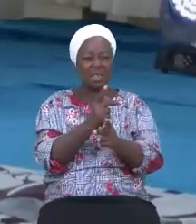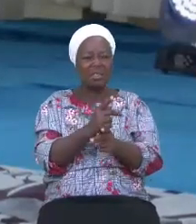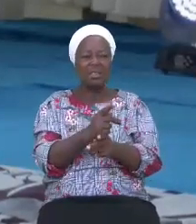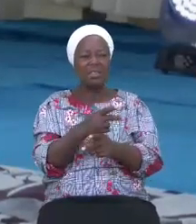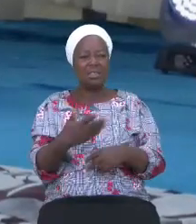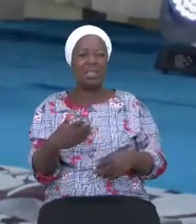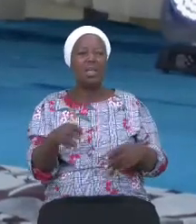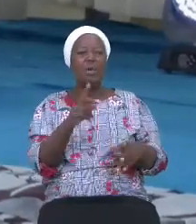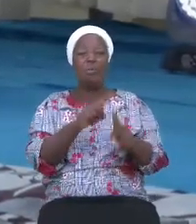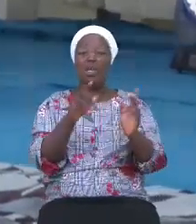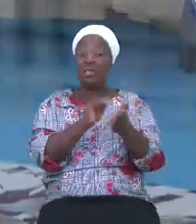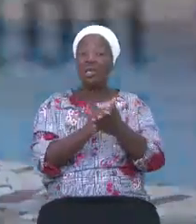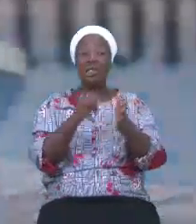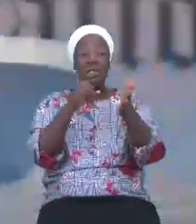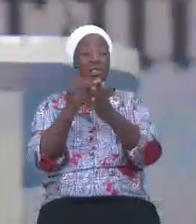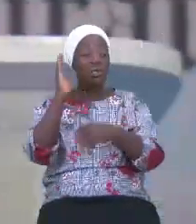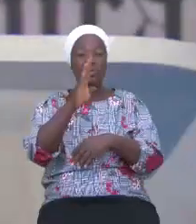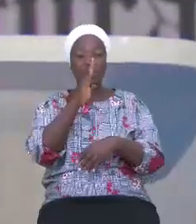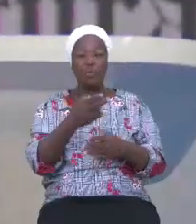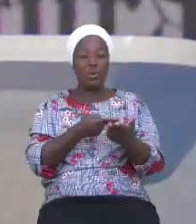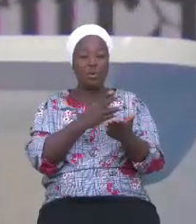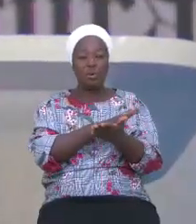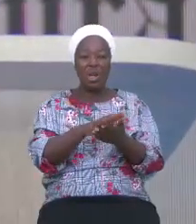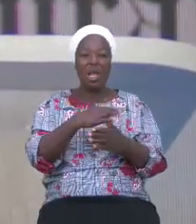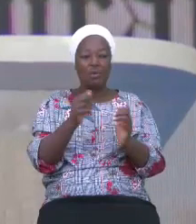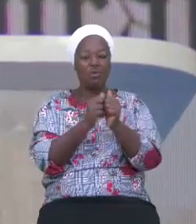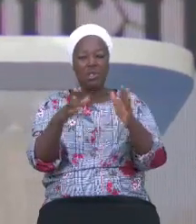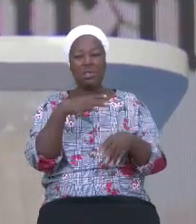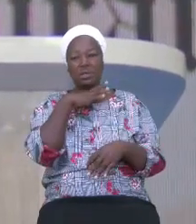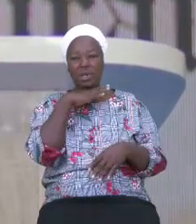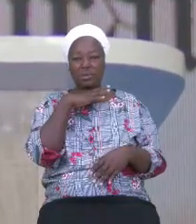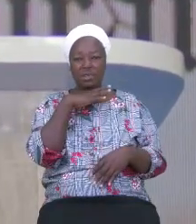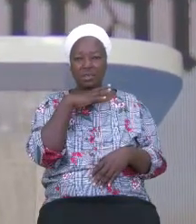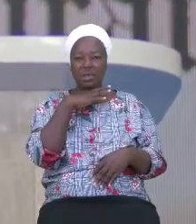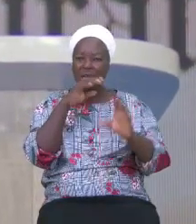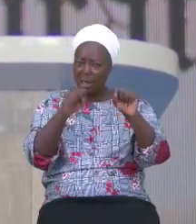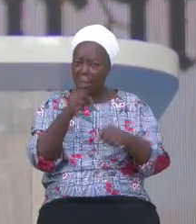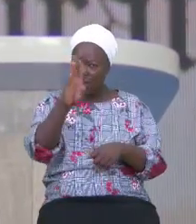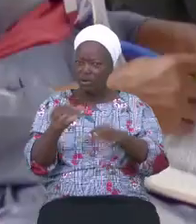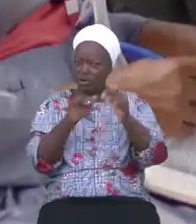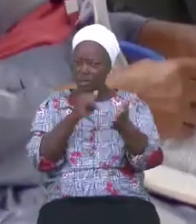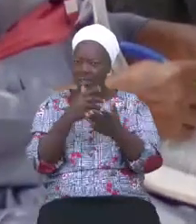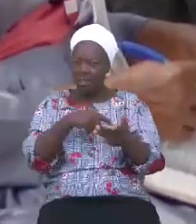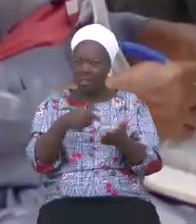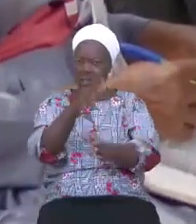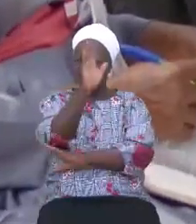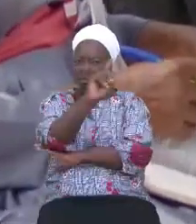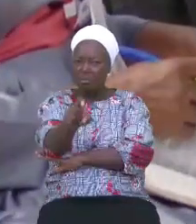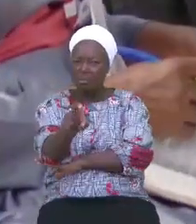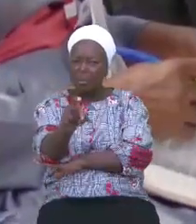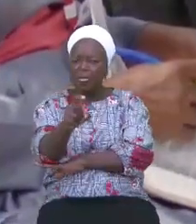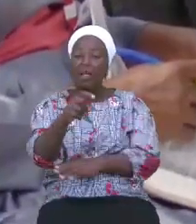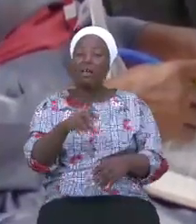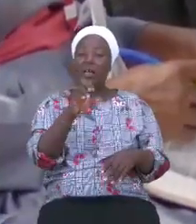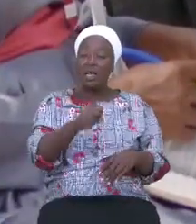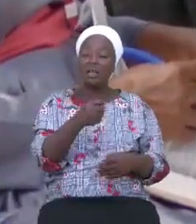that it should be holy and without blemish. Can God do that this afternoon? I say,